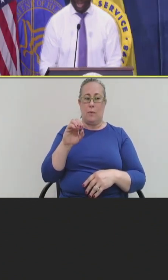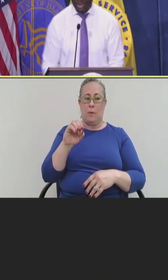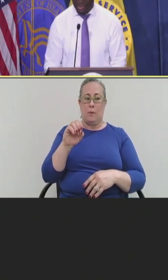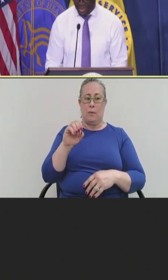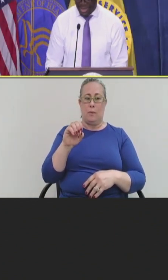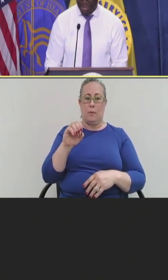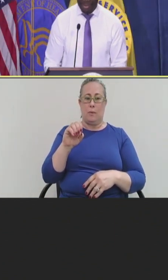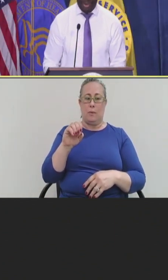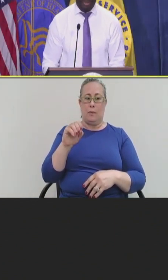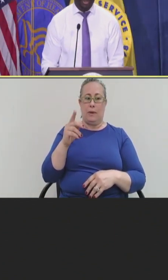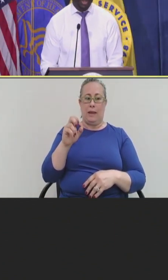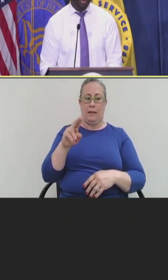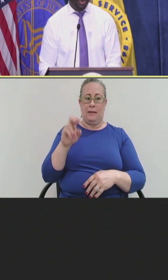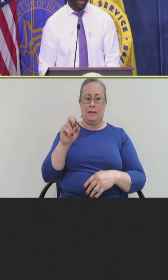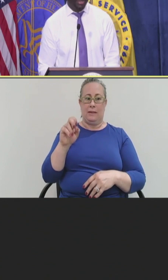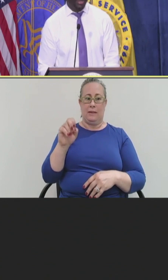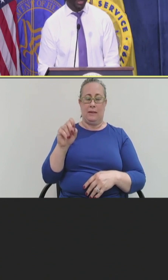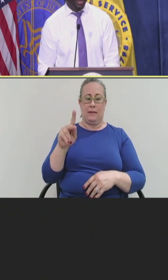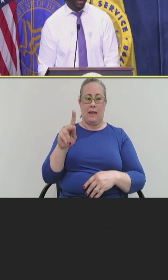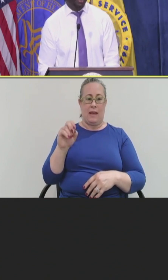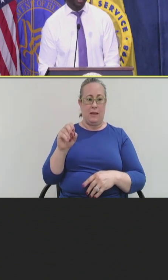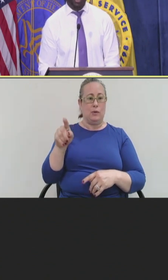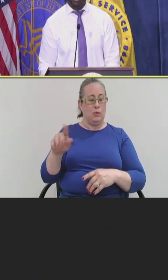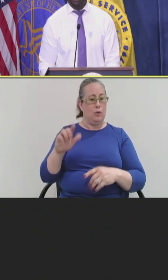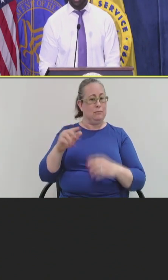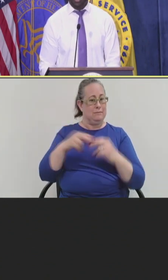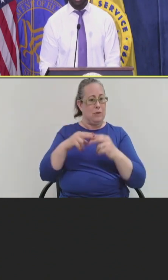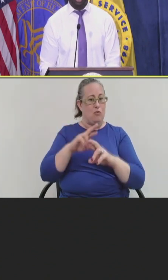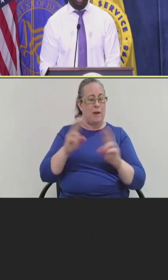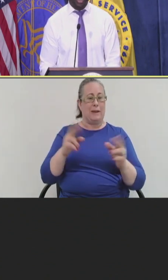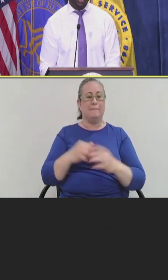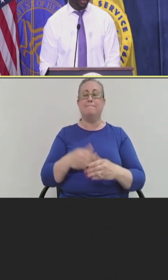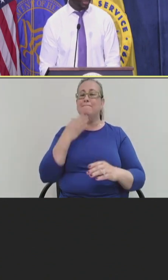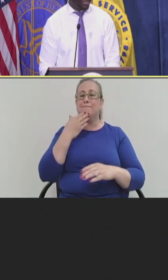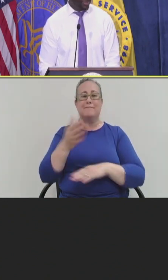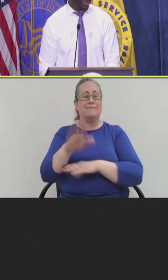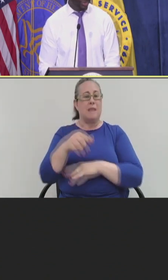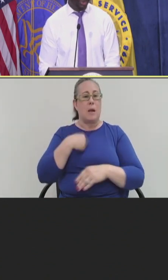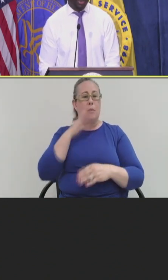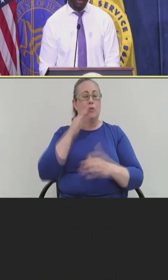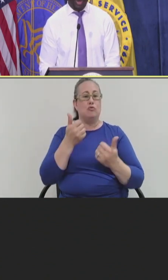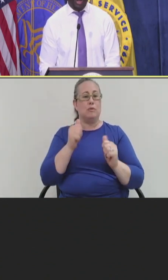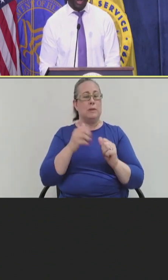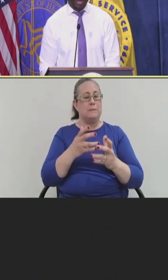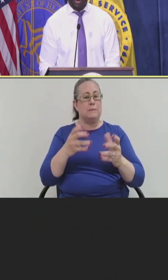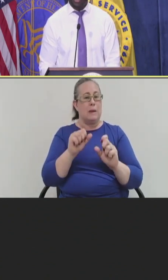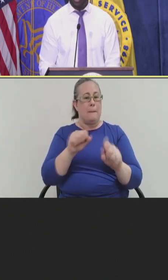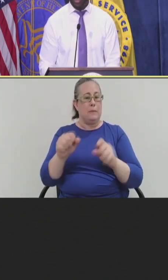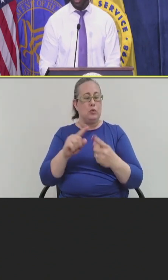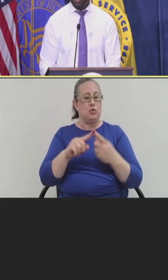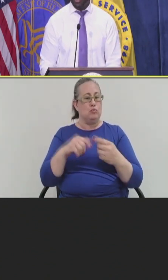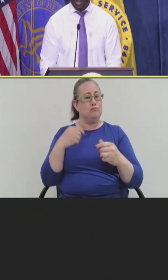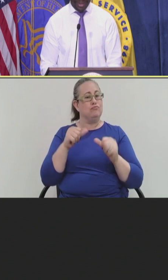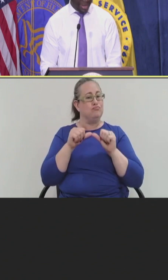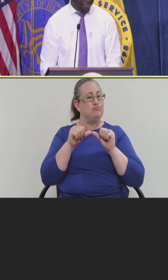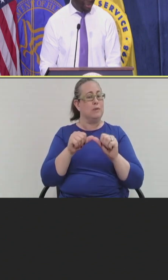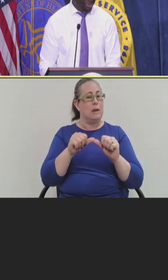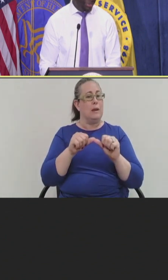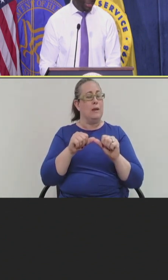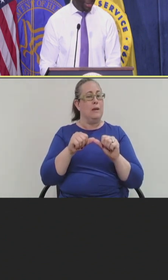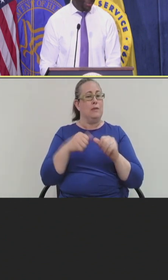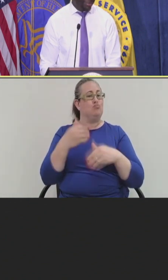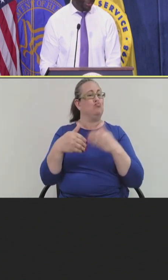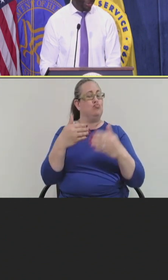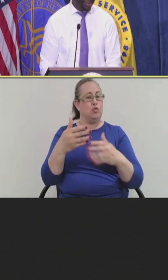Thank you. Good afternoon, everyone. I will try as much as possible to move quickly. I know it's Friday